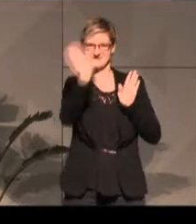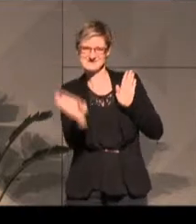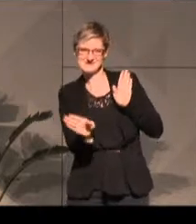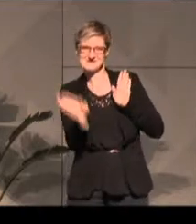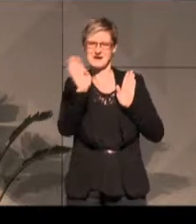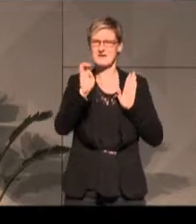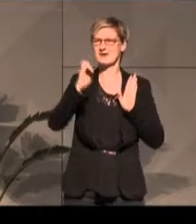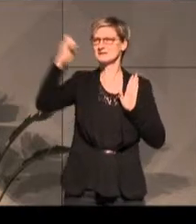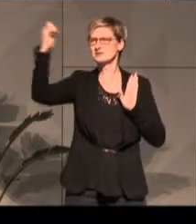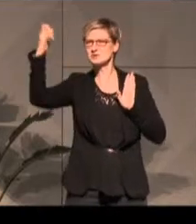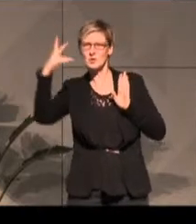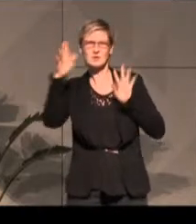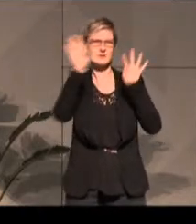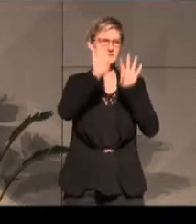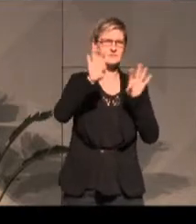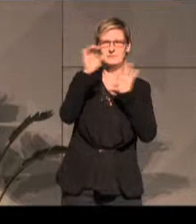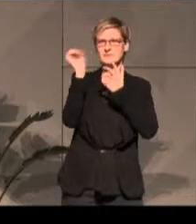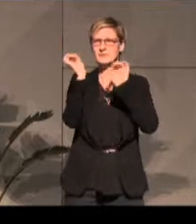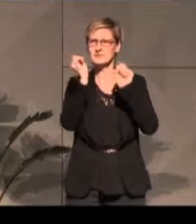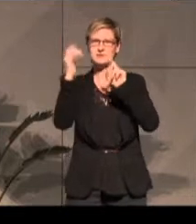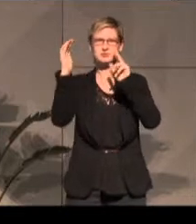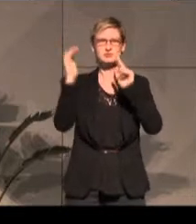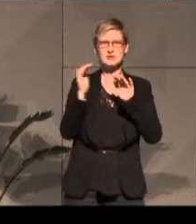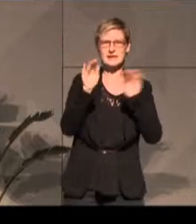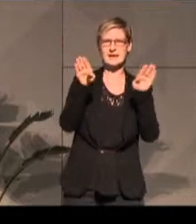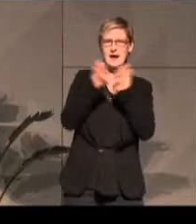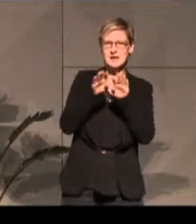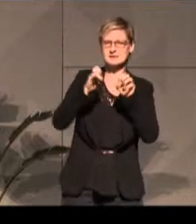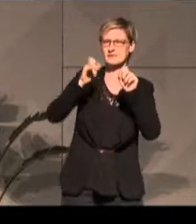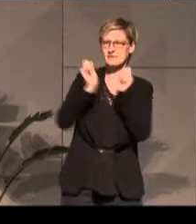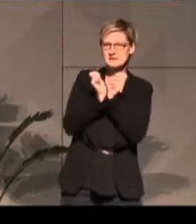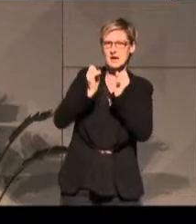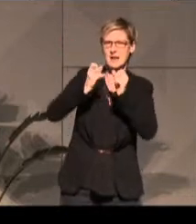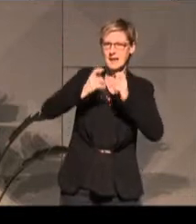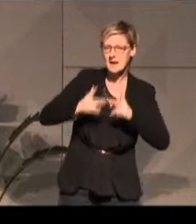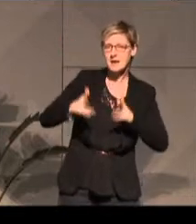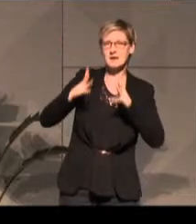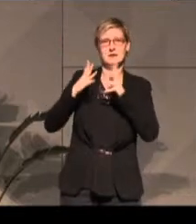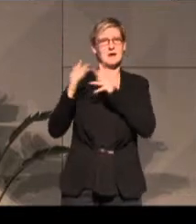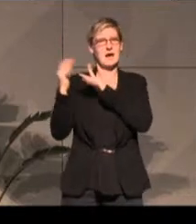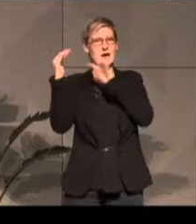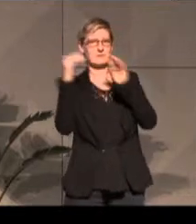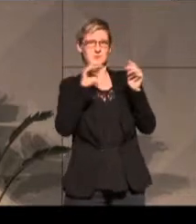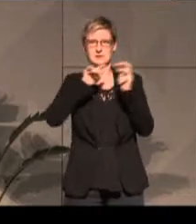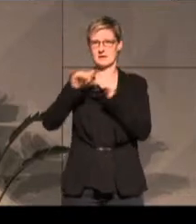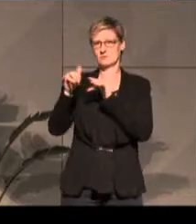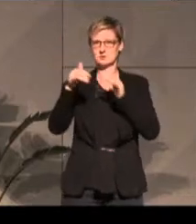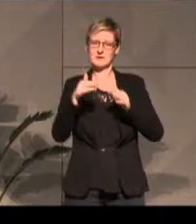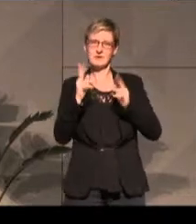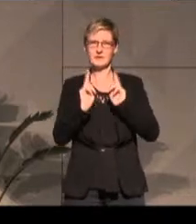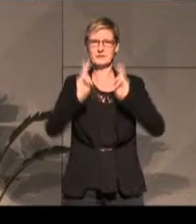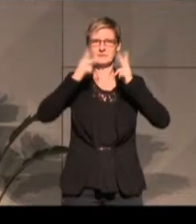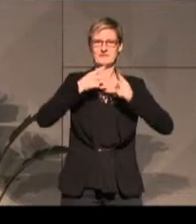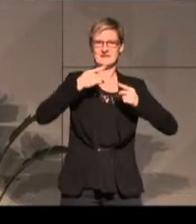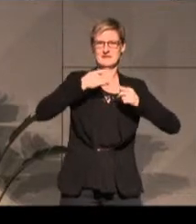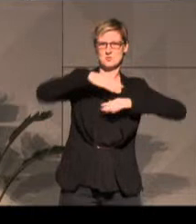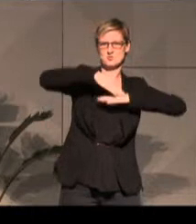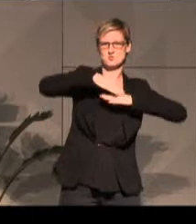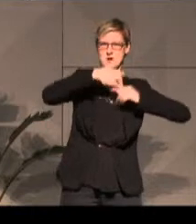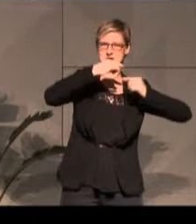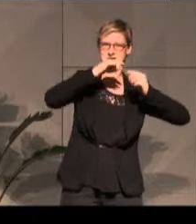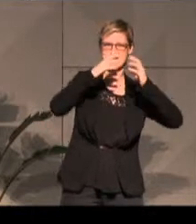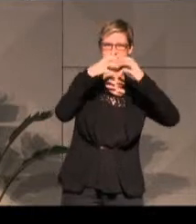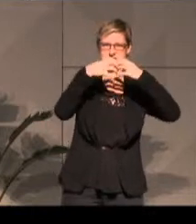at this. These coupled processes, dozens of climate-relevant processes, all impact one another mutually, just like